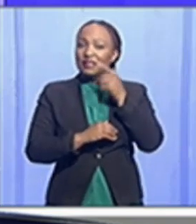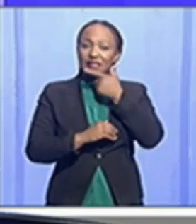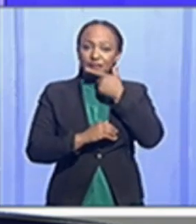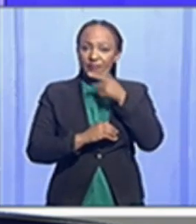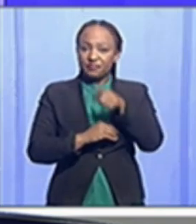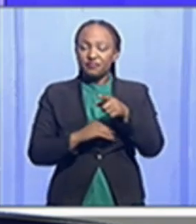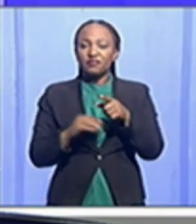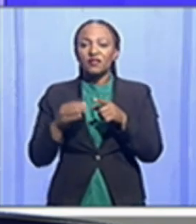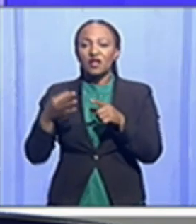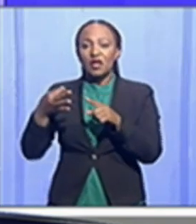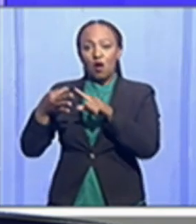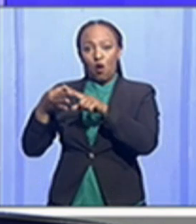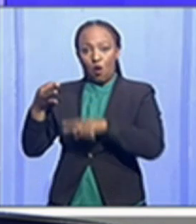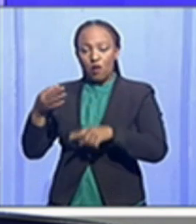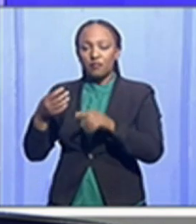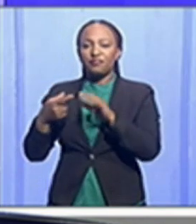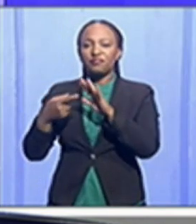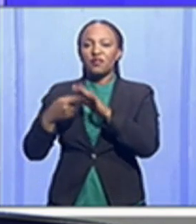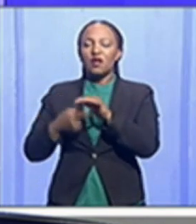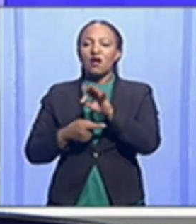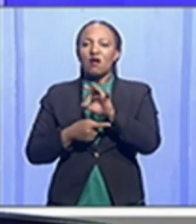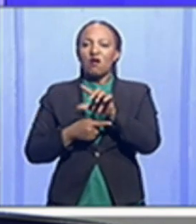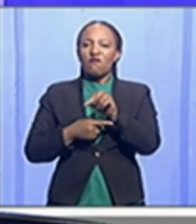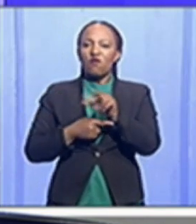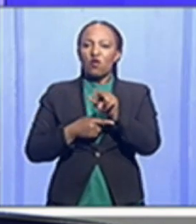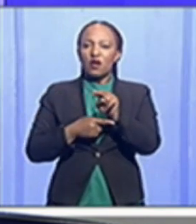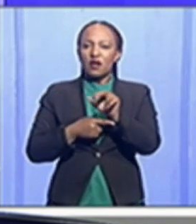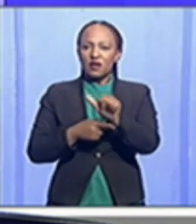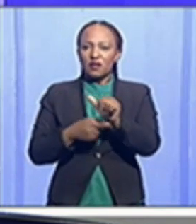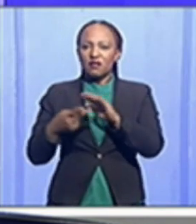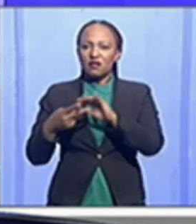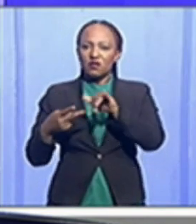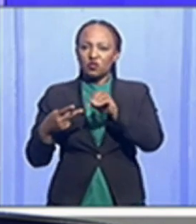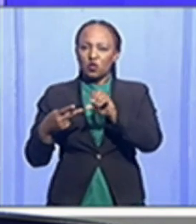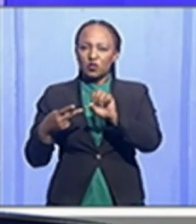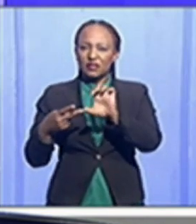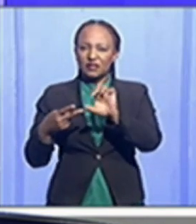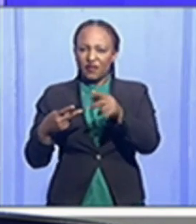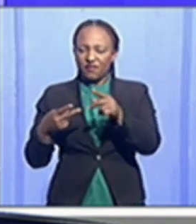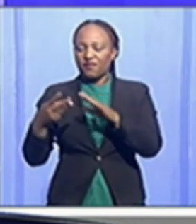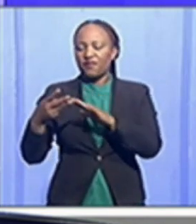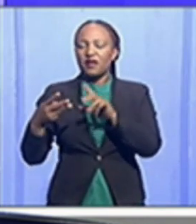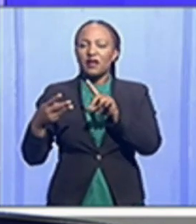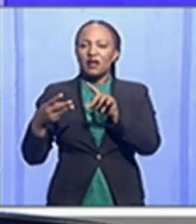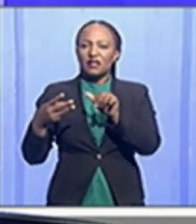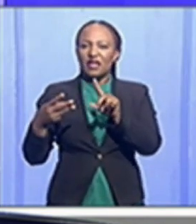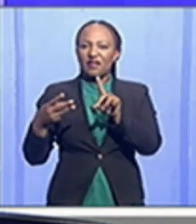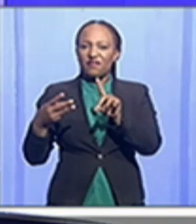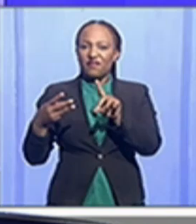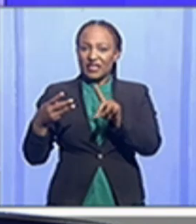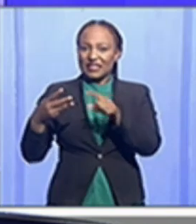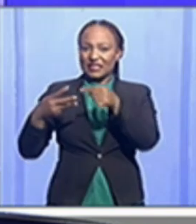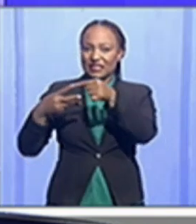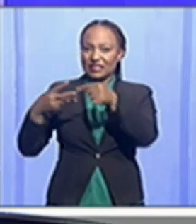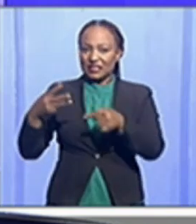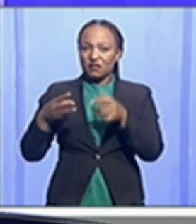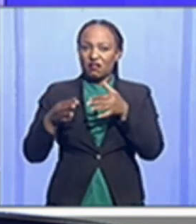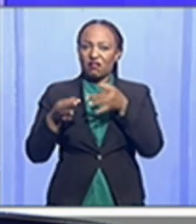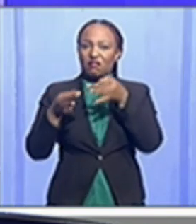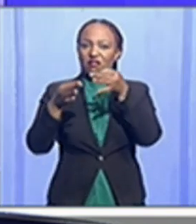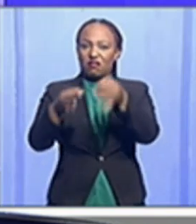motho Floriana Lendelisho Joseph le Emmanuel David o šutišitšwe go ya go letšatši la 26